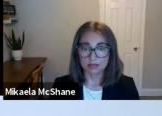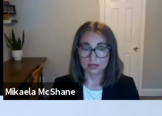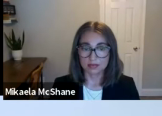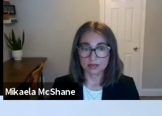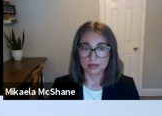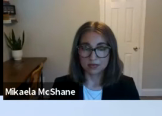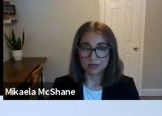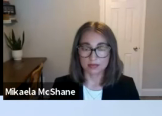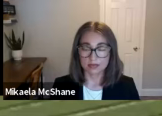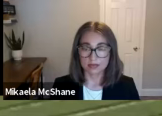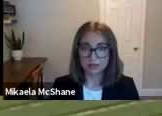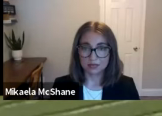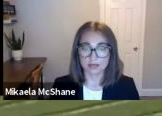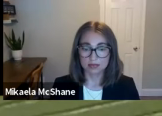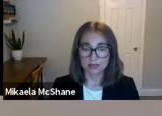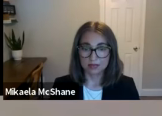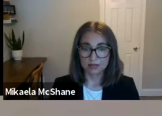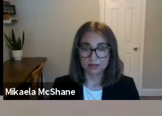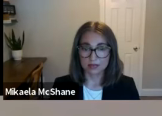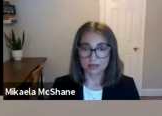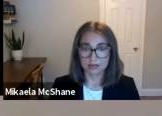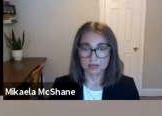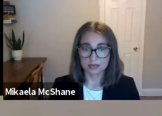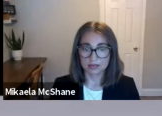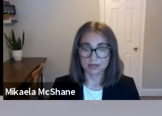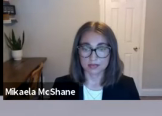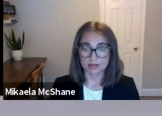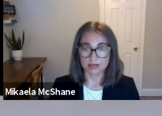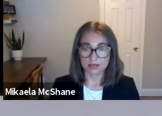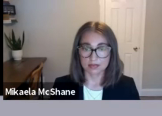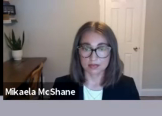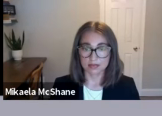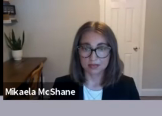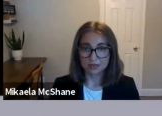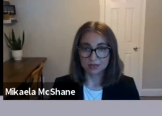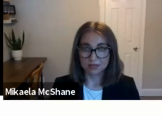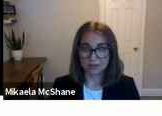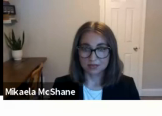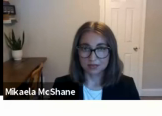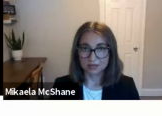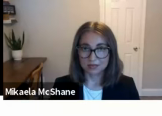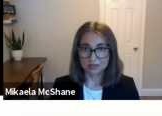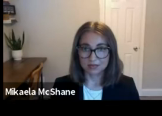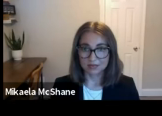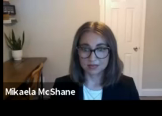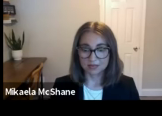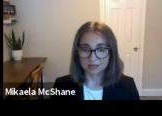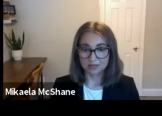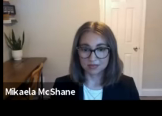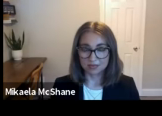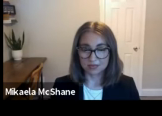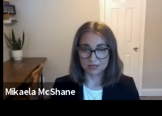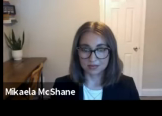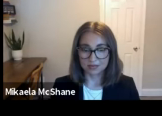We are Hampton Roads. We are Hampton Roads. We are Hampton Roads. We are Hampton Roads. We are Hampton